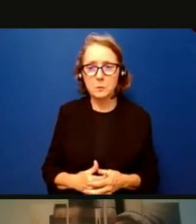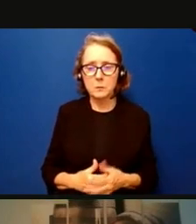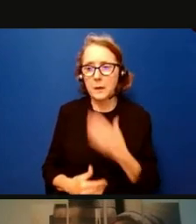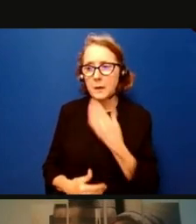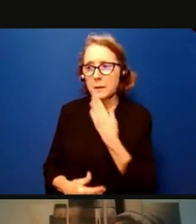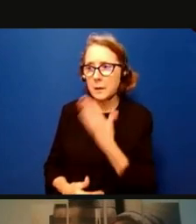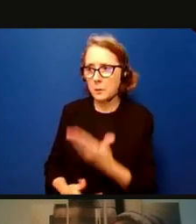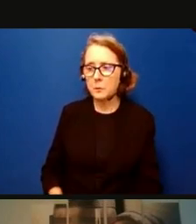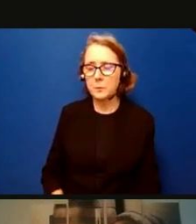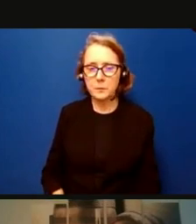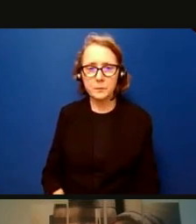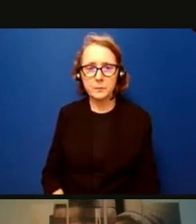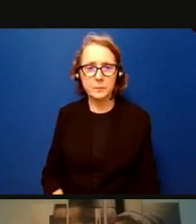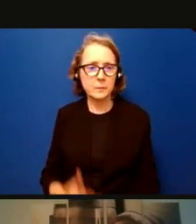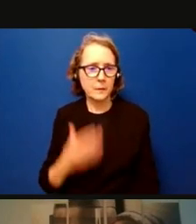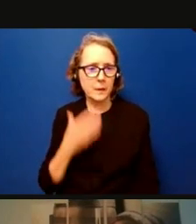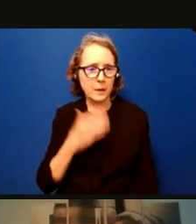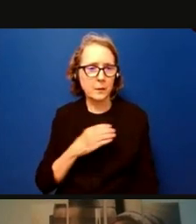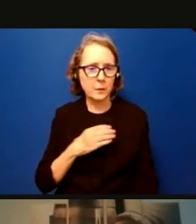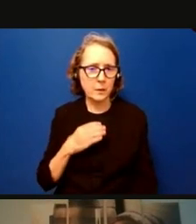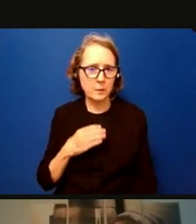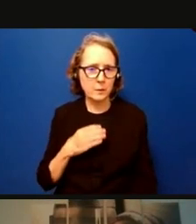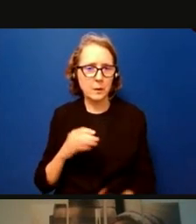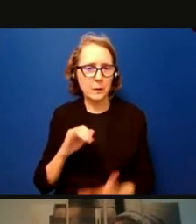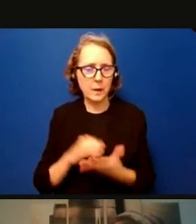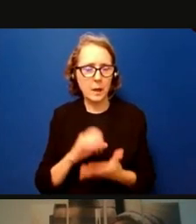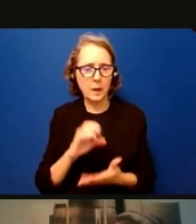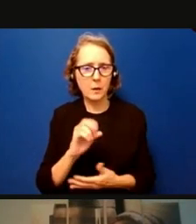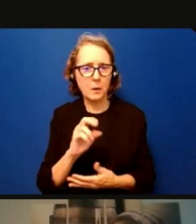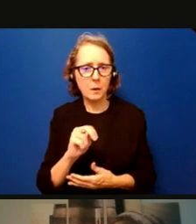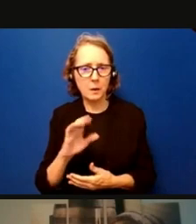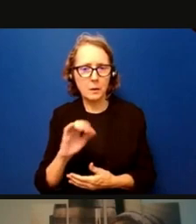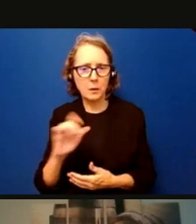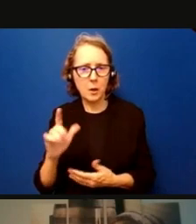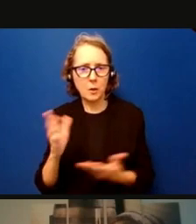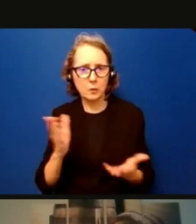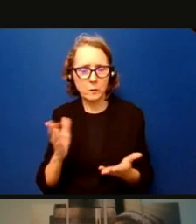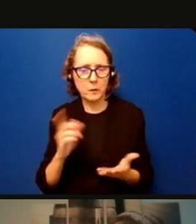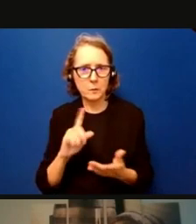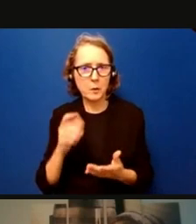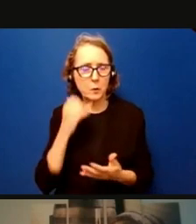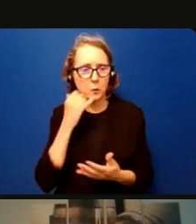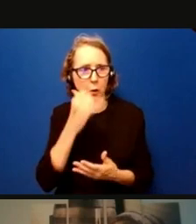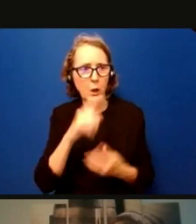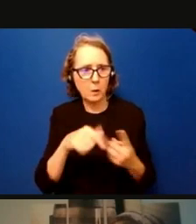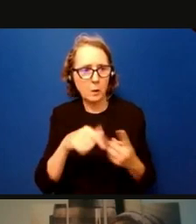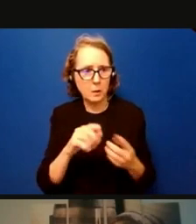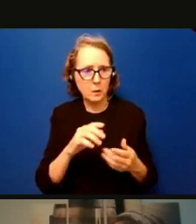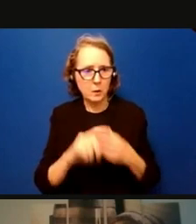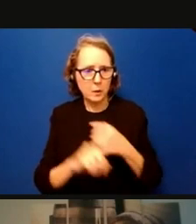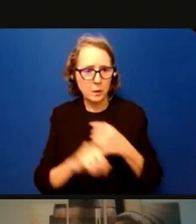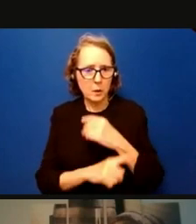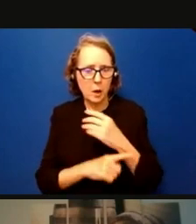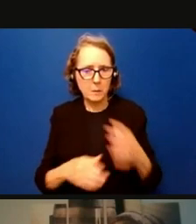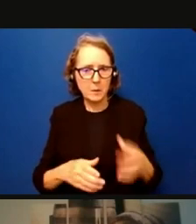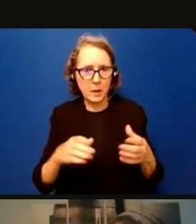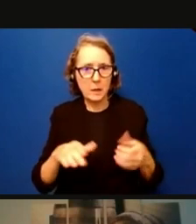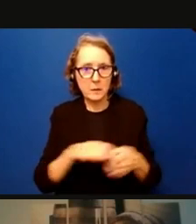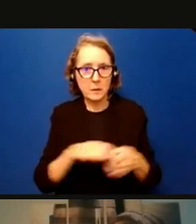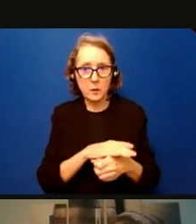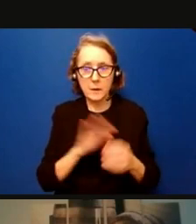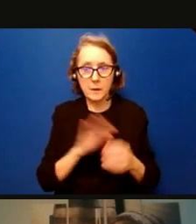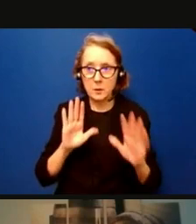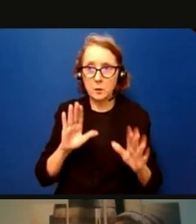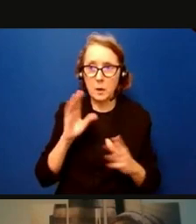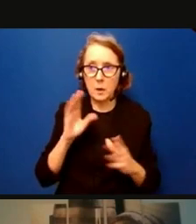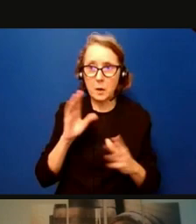you. Thank you, Counselor. Yeah, I think that on-call service also, that where you call when your garbage can is full, I think that's a really great